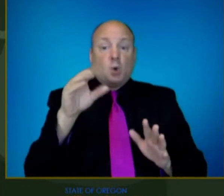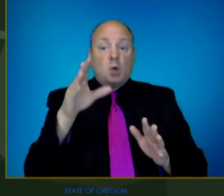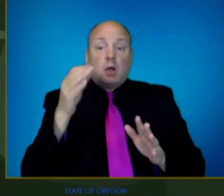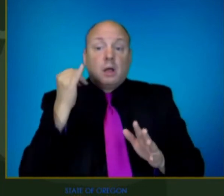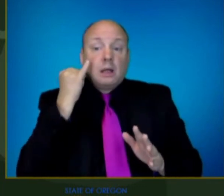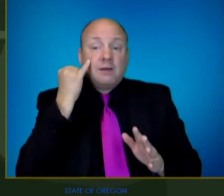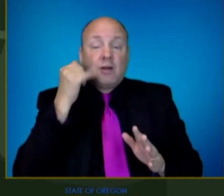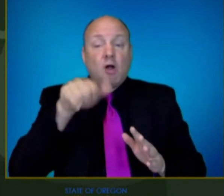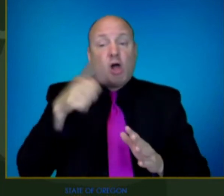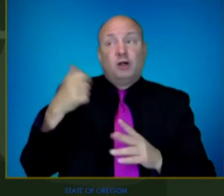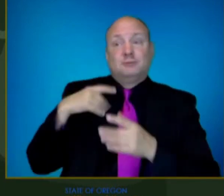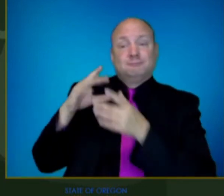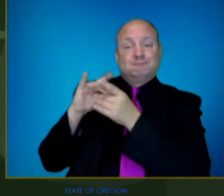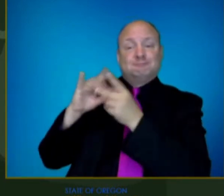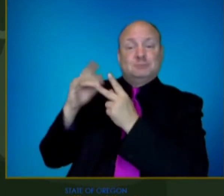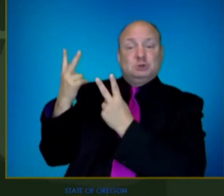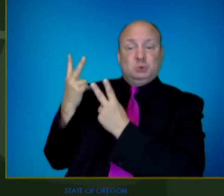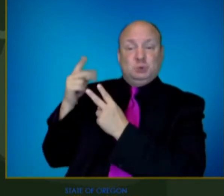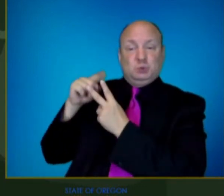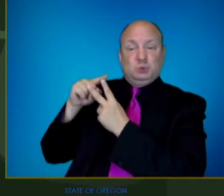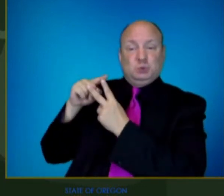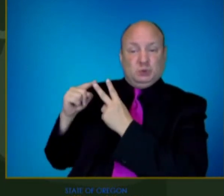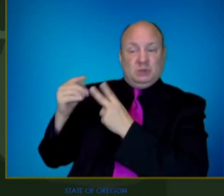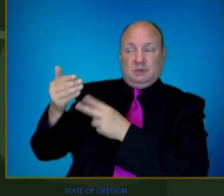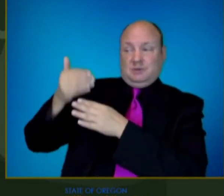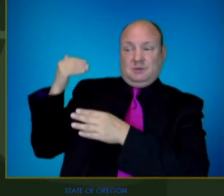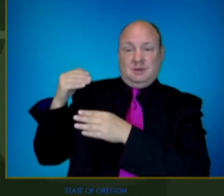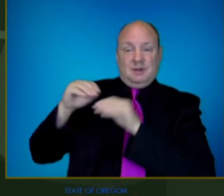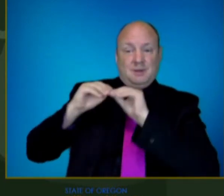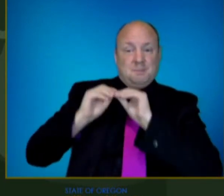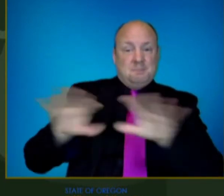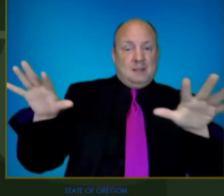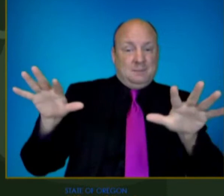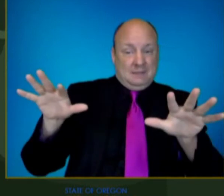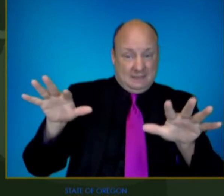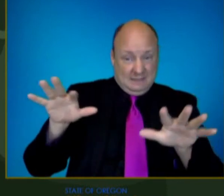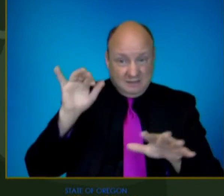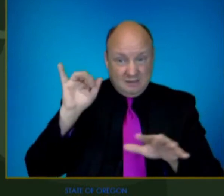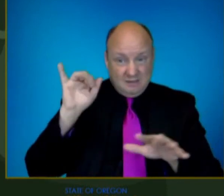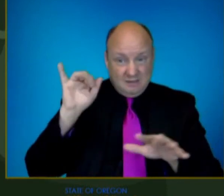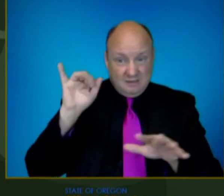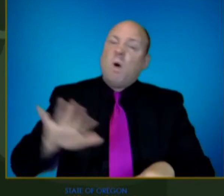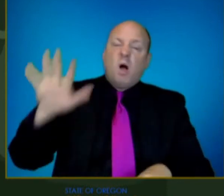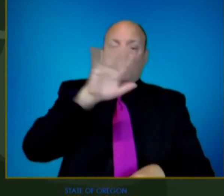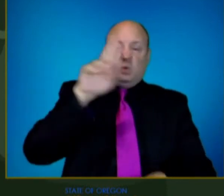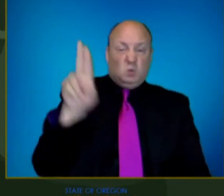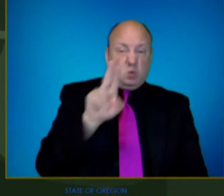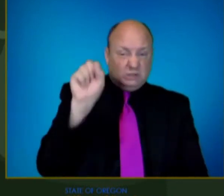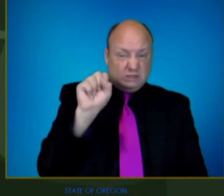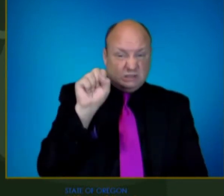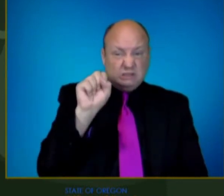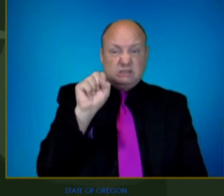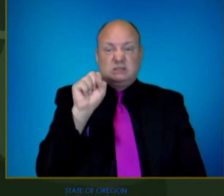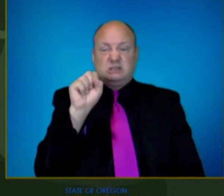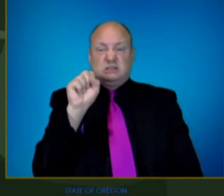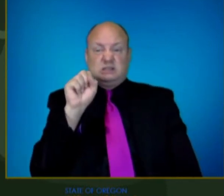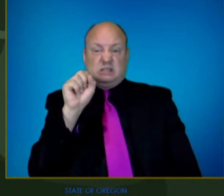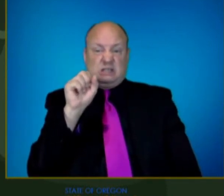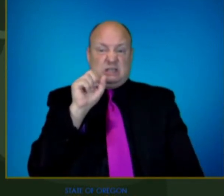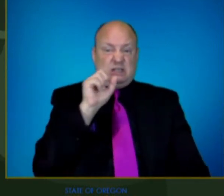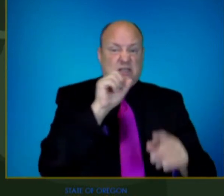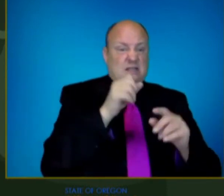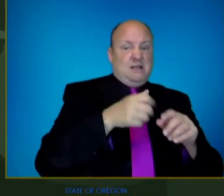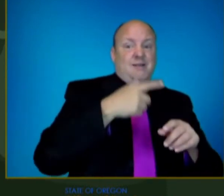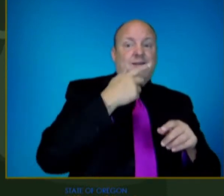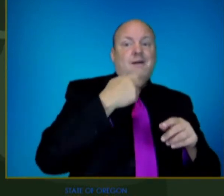Oregon. Let's examine how counties with vaccination rates above 60% are faring as opposed to counties with lower vaccination